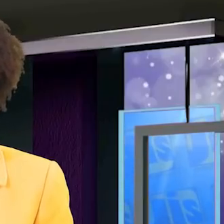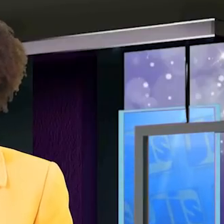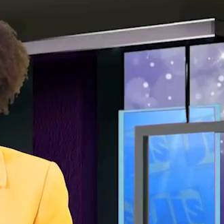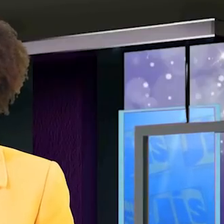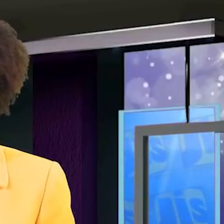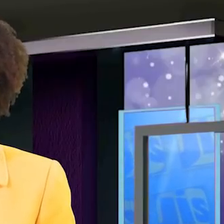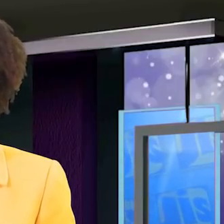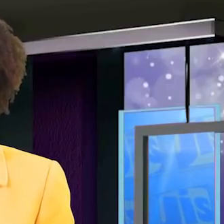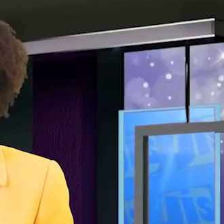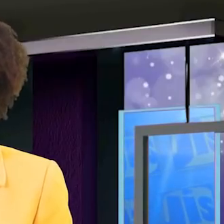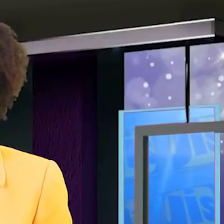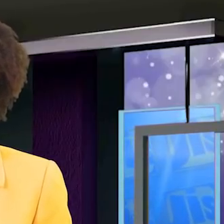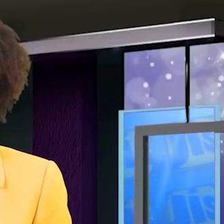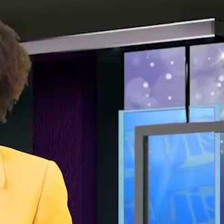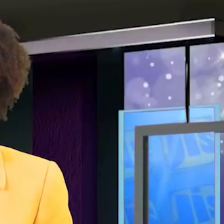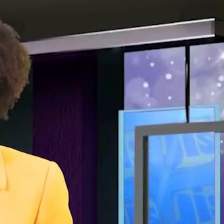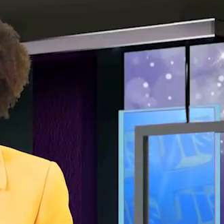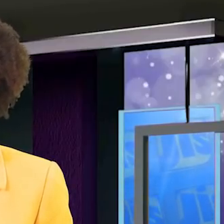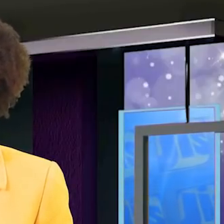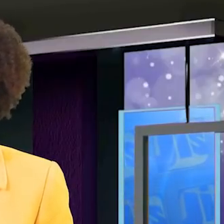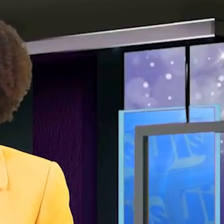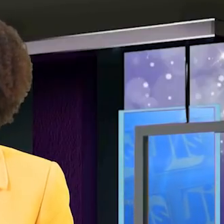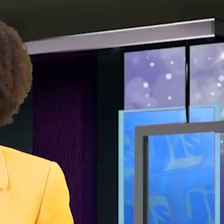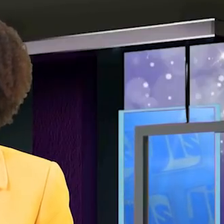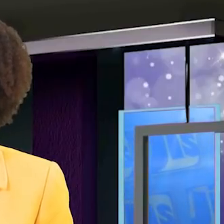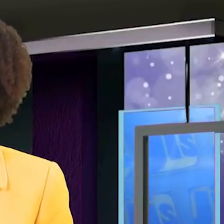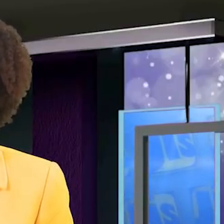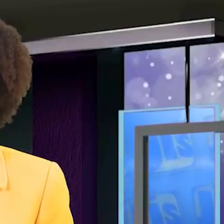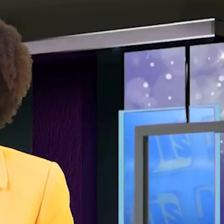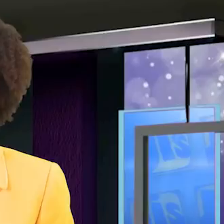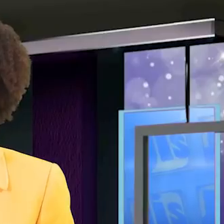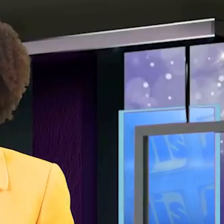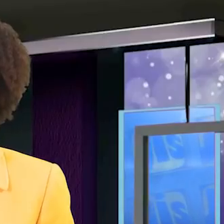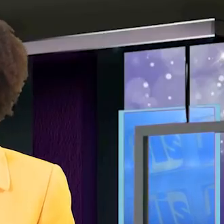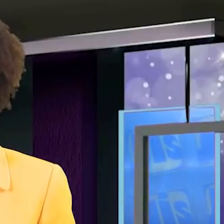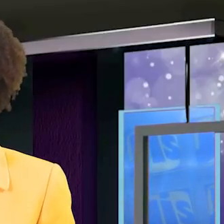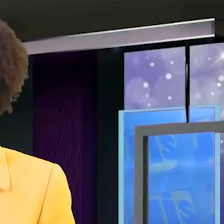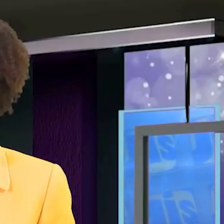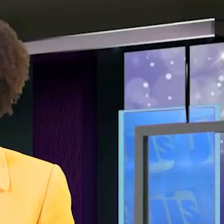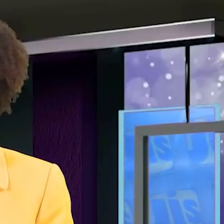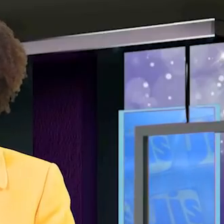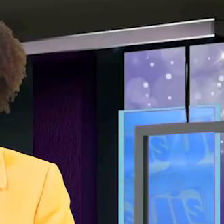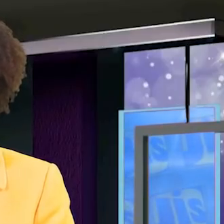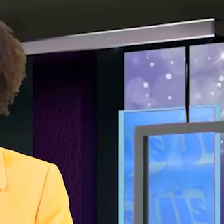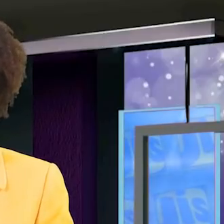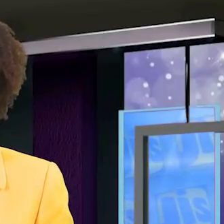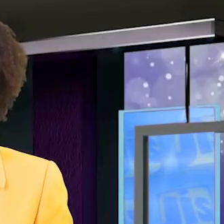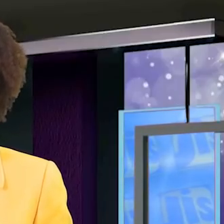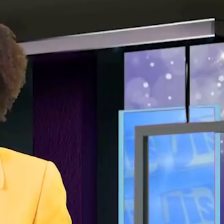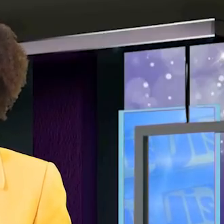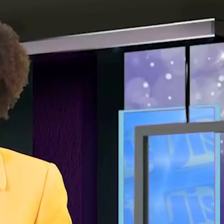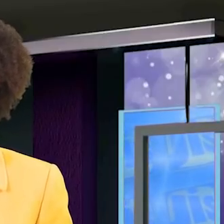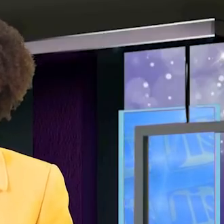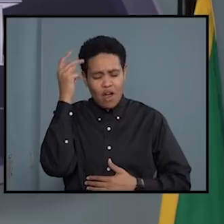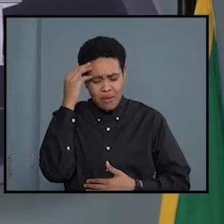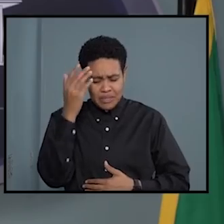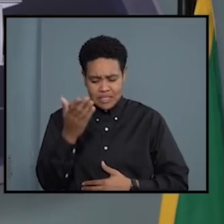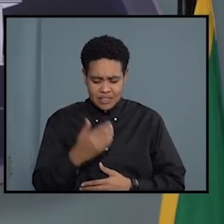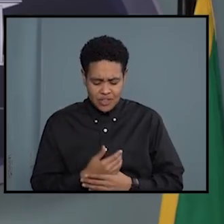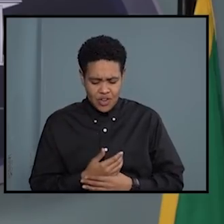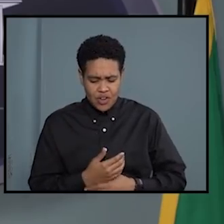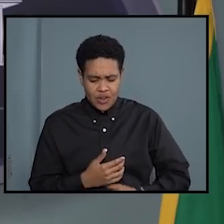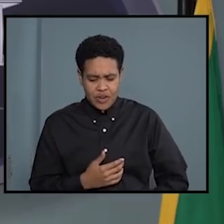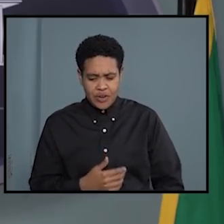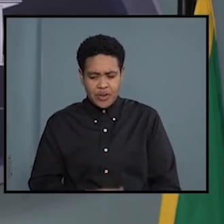year's assessment of national examinations, such as the Primary Exit Profile, PEP. Watch now for more details. We